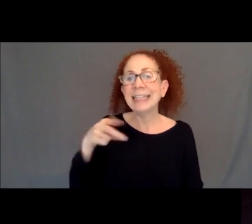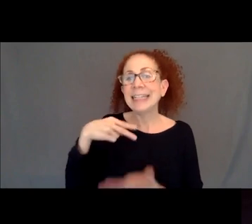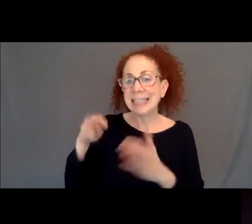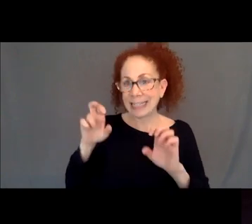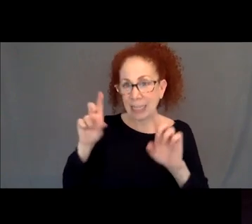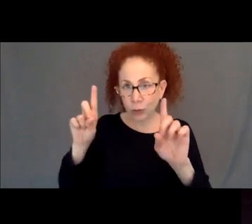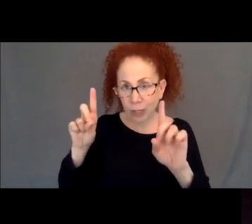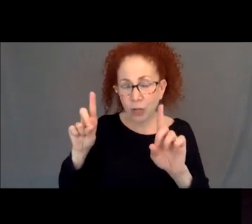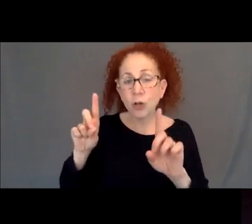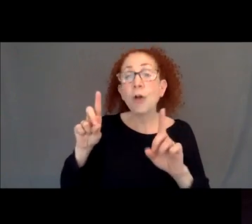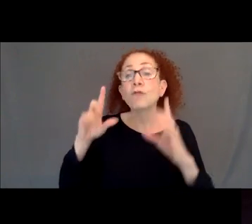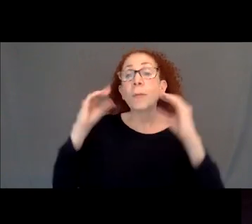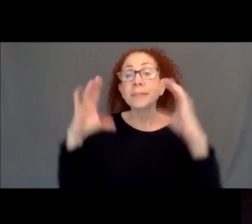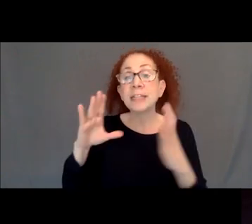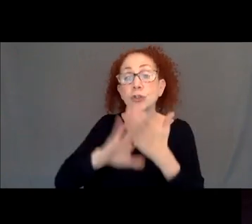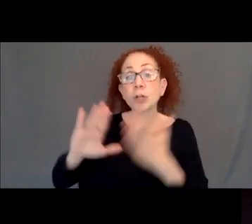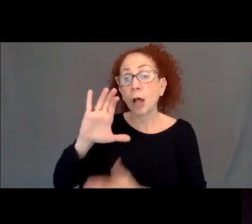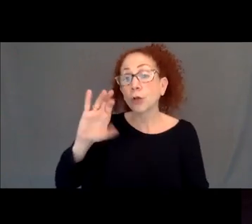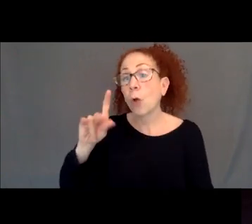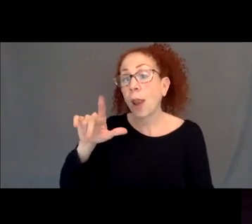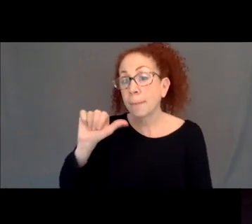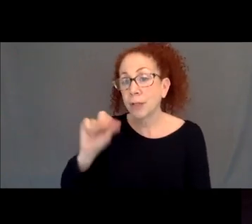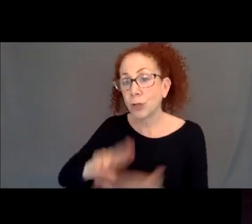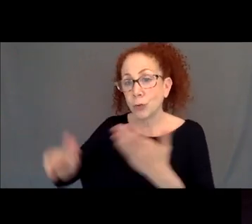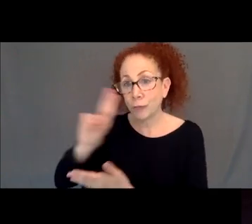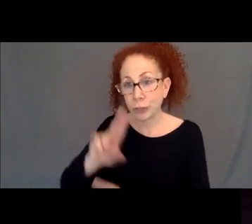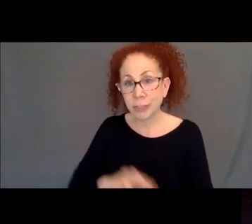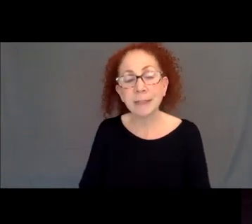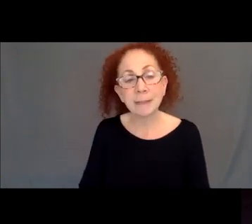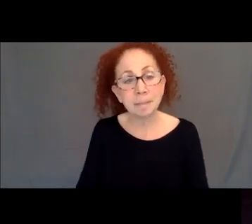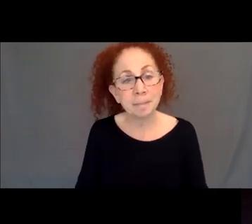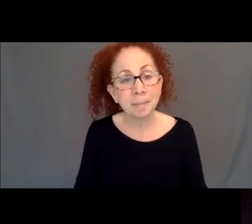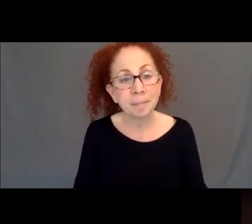dance education at the Teachers College at Columbia University.